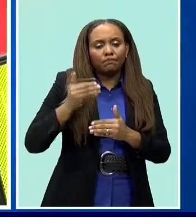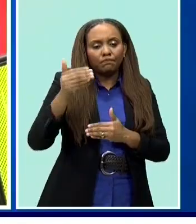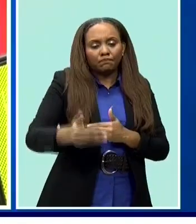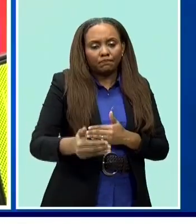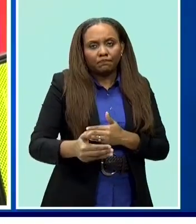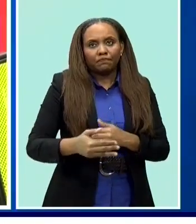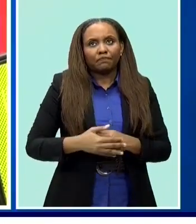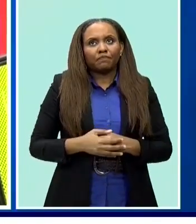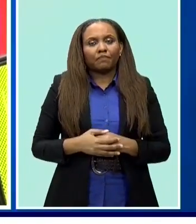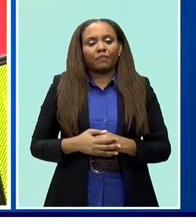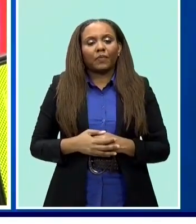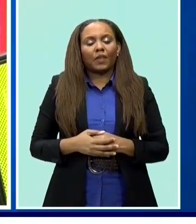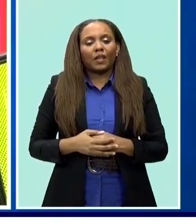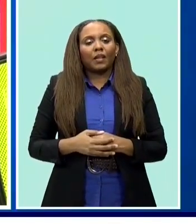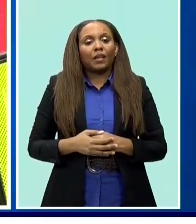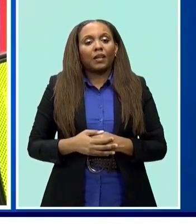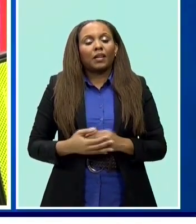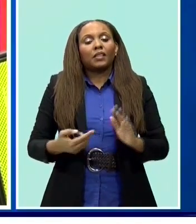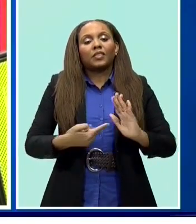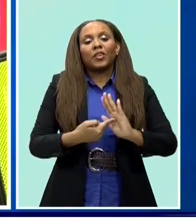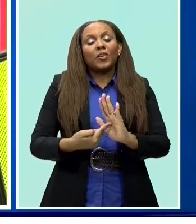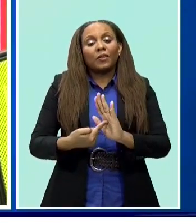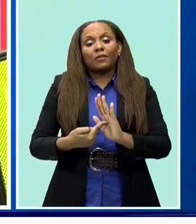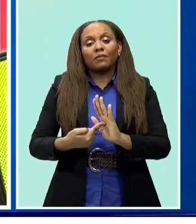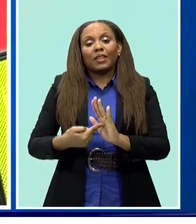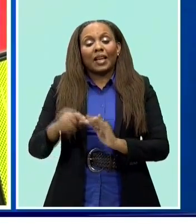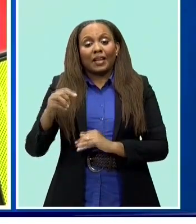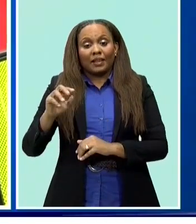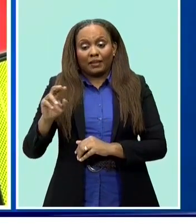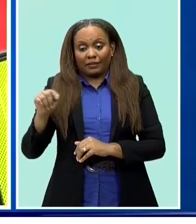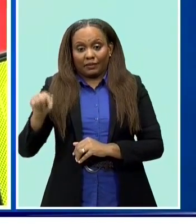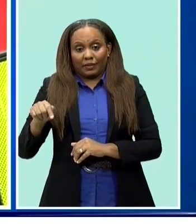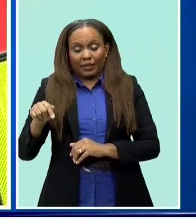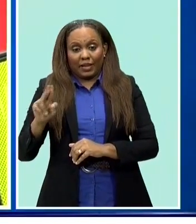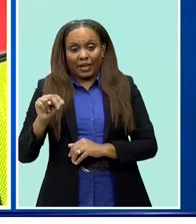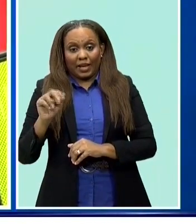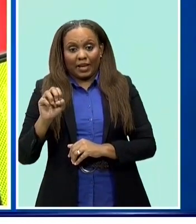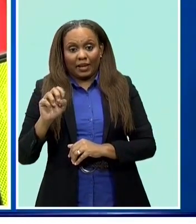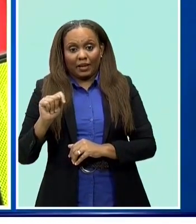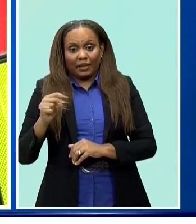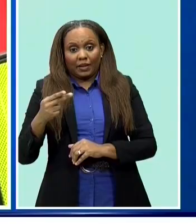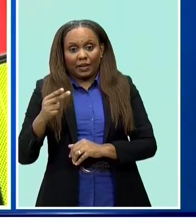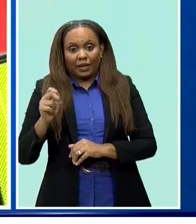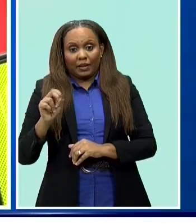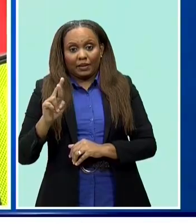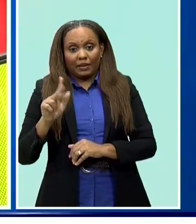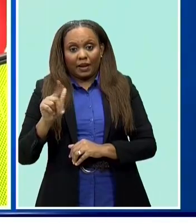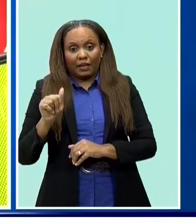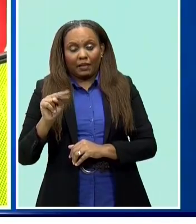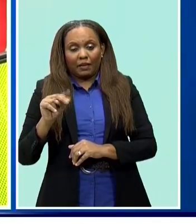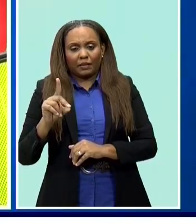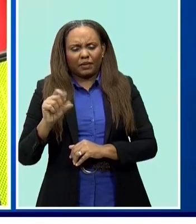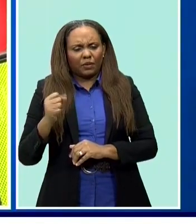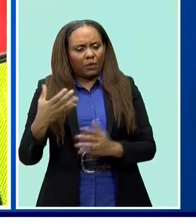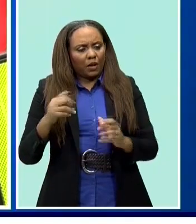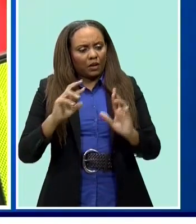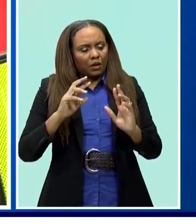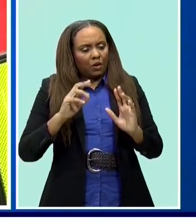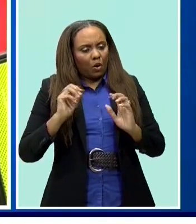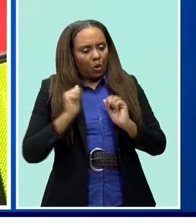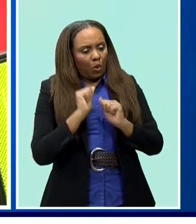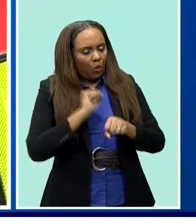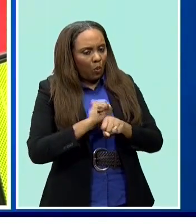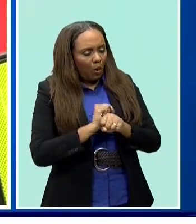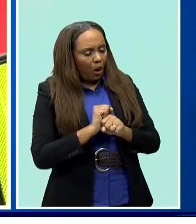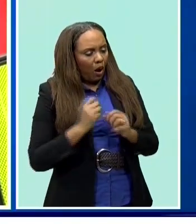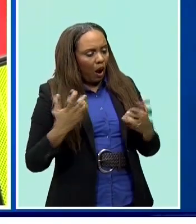the willingness of the Kingdom of the Netherlands to work with SEDEMA as it relates to quick responses, being able to